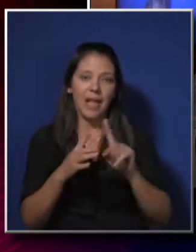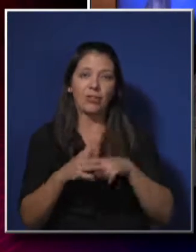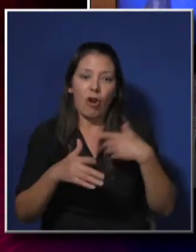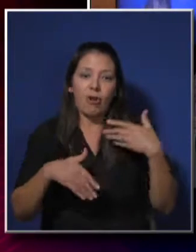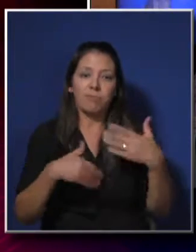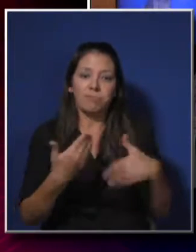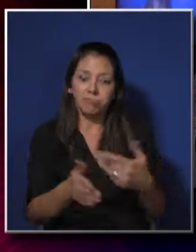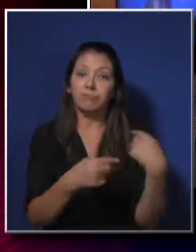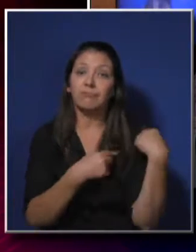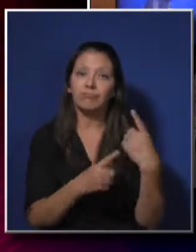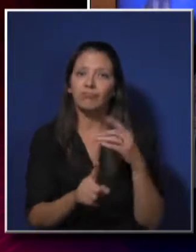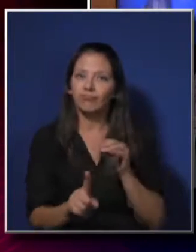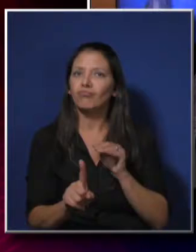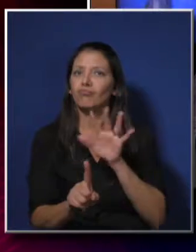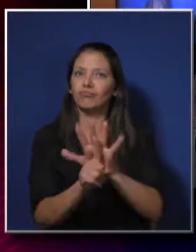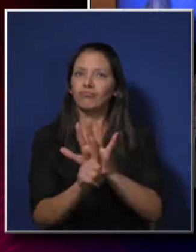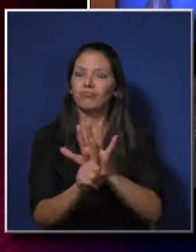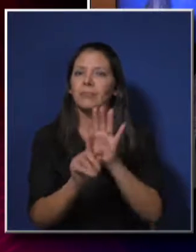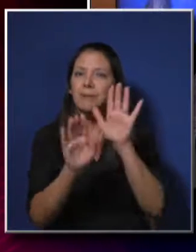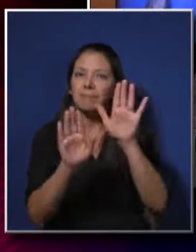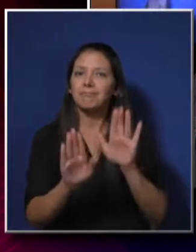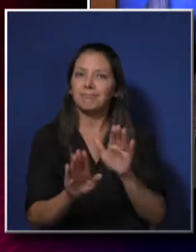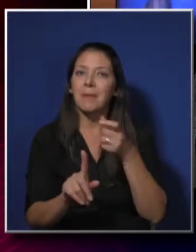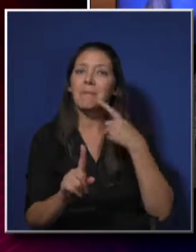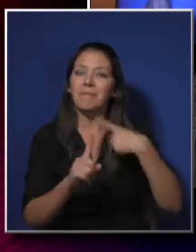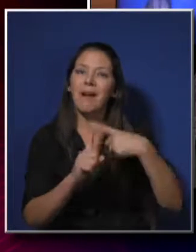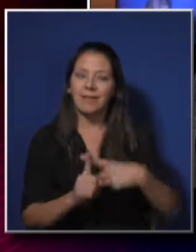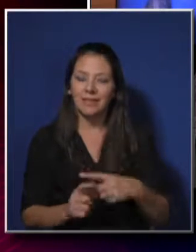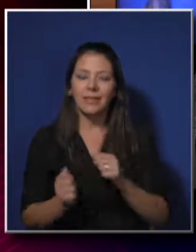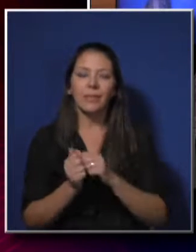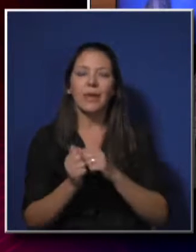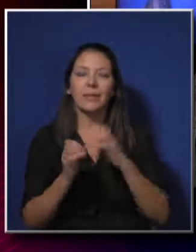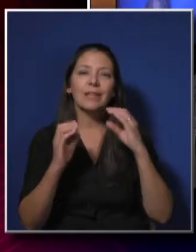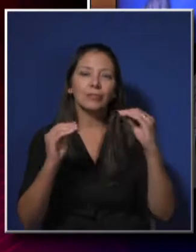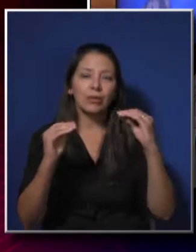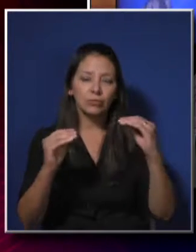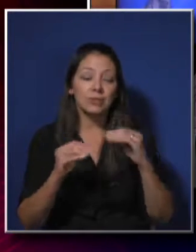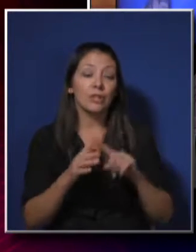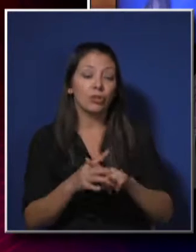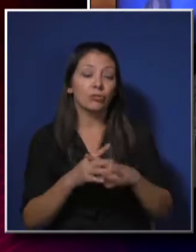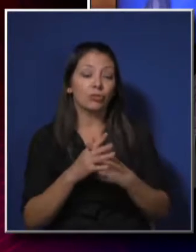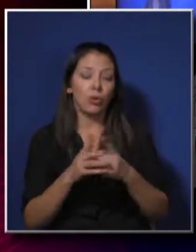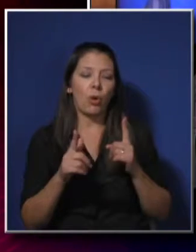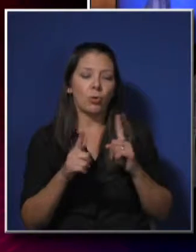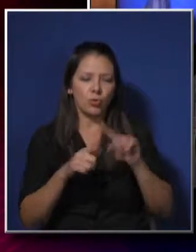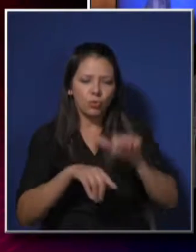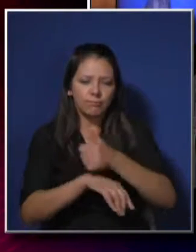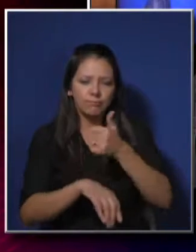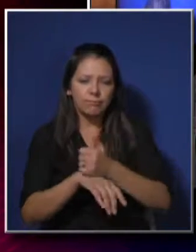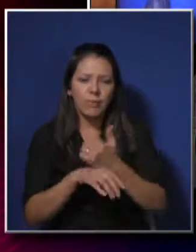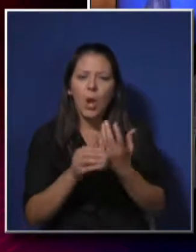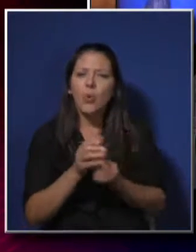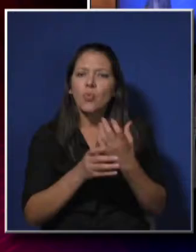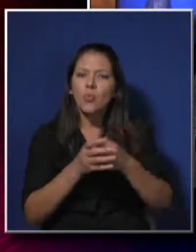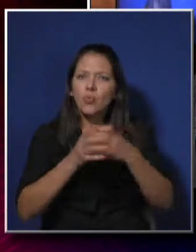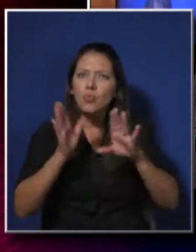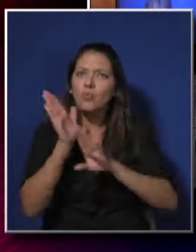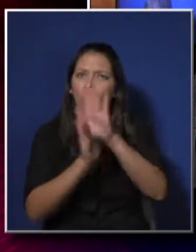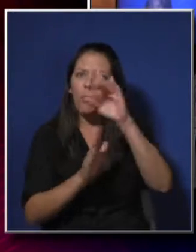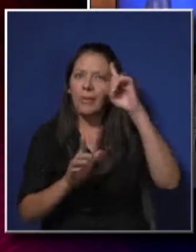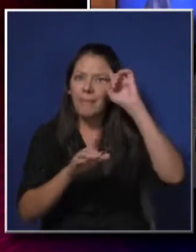our instructional expectations and is starting to establish a growth mindset for our staff and our